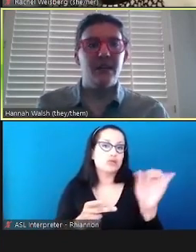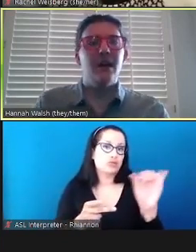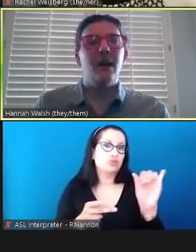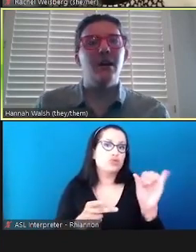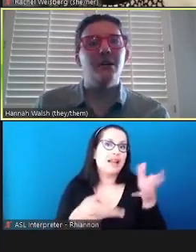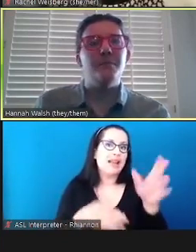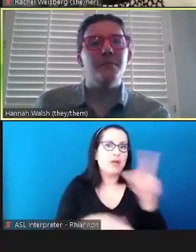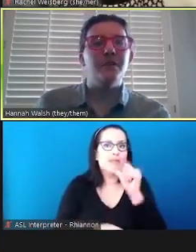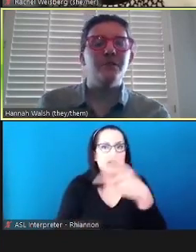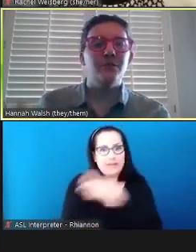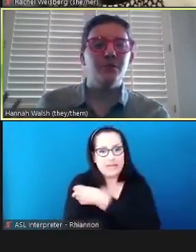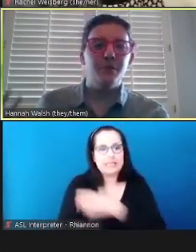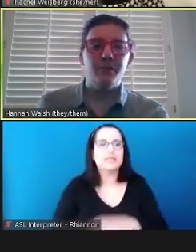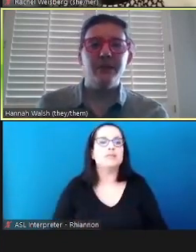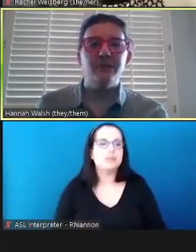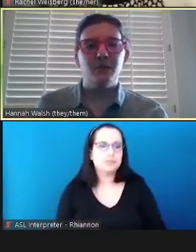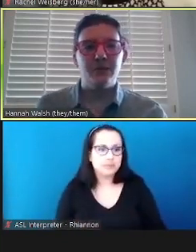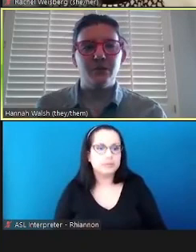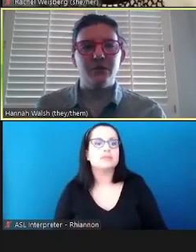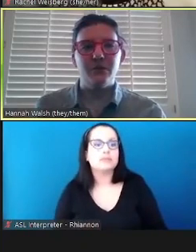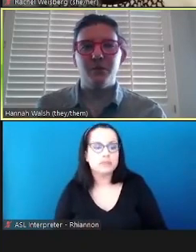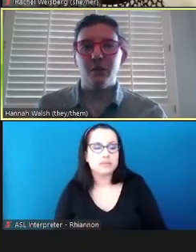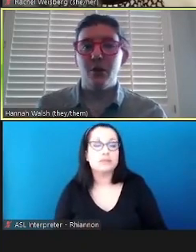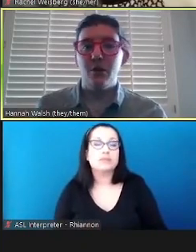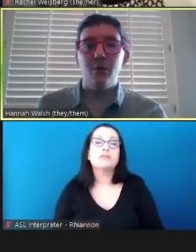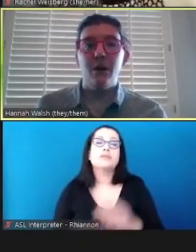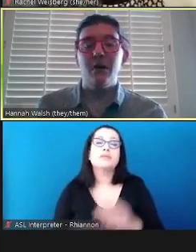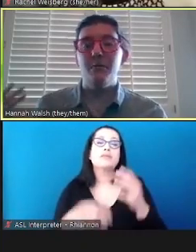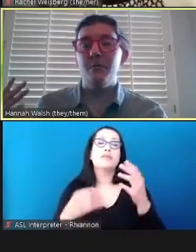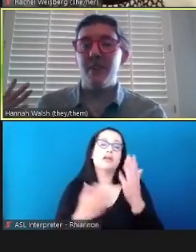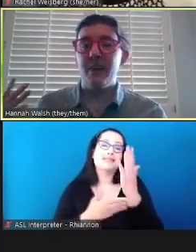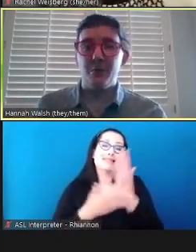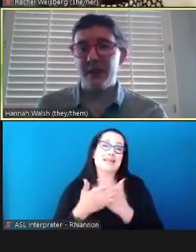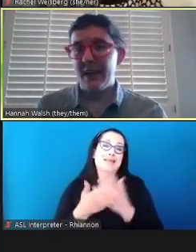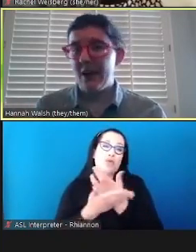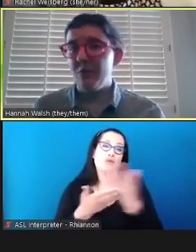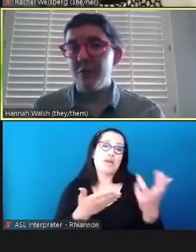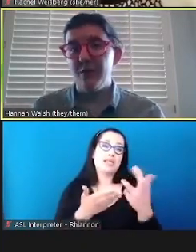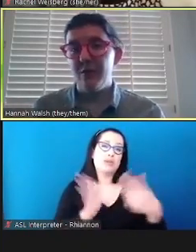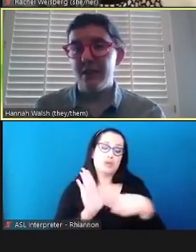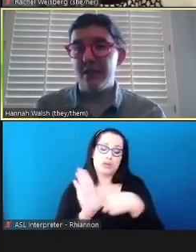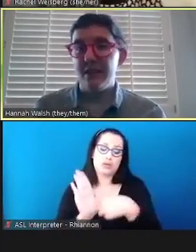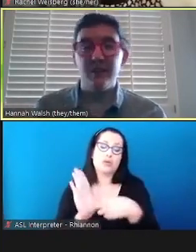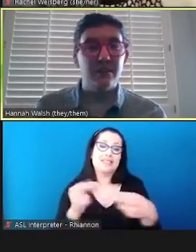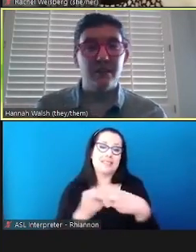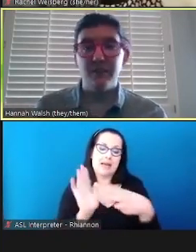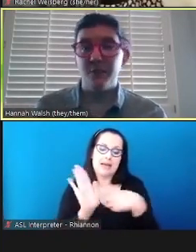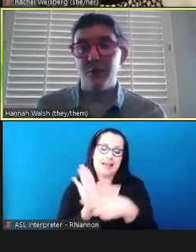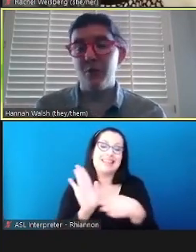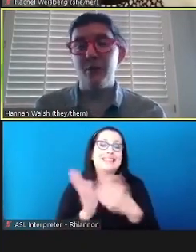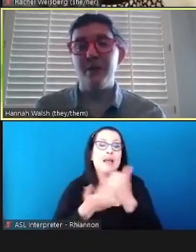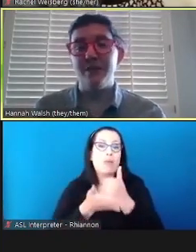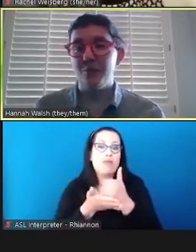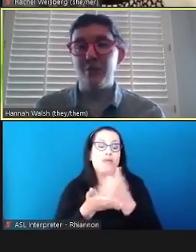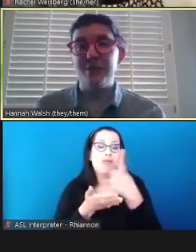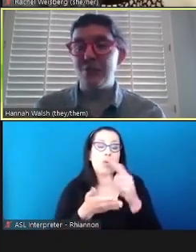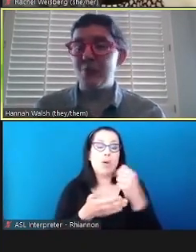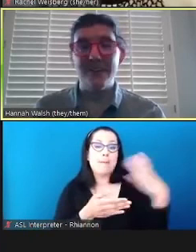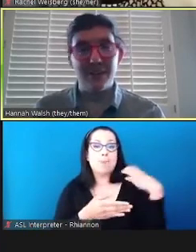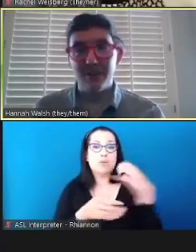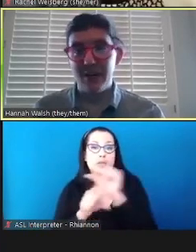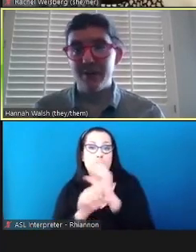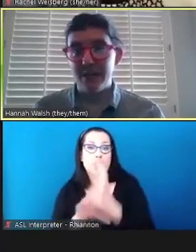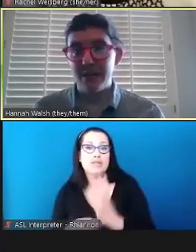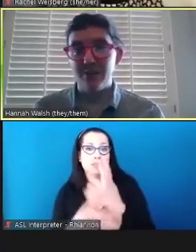vaccinated. There's also, we provided some resources below that are really helpful for employers and employees